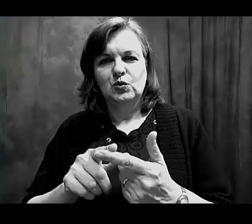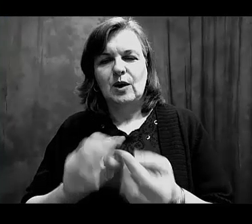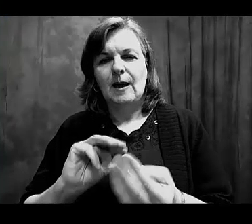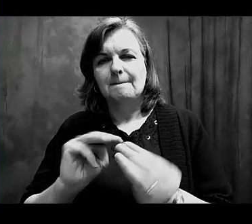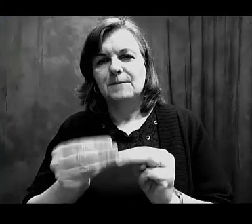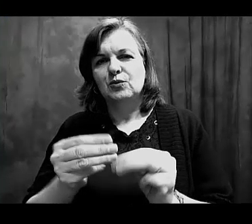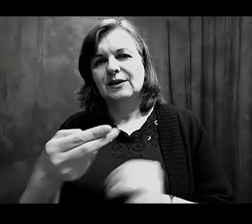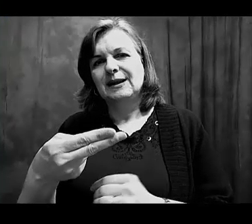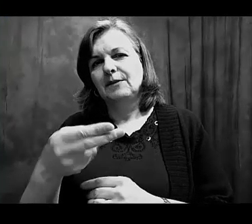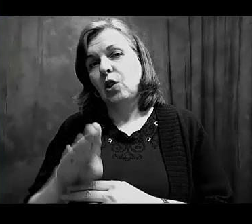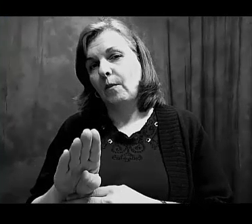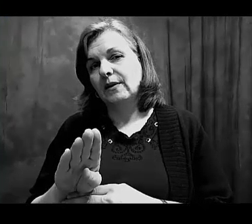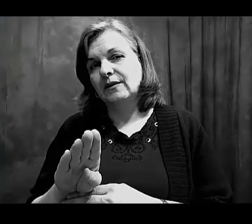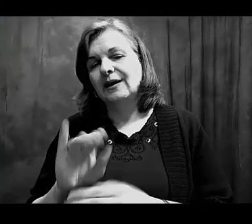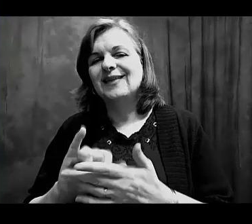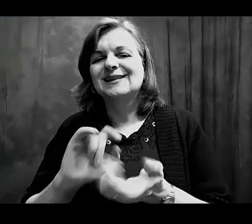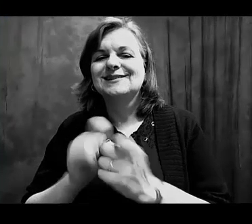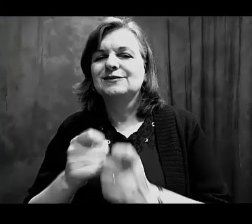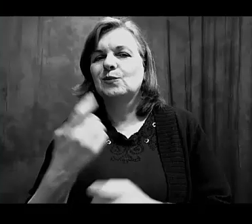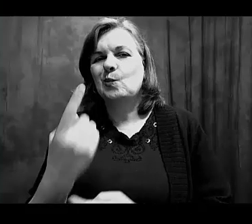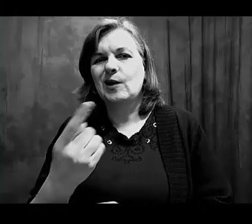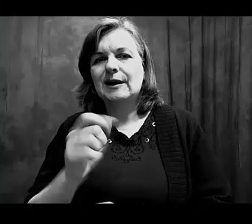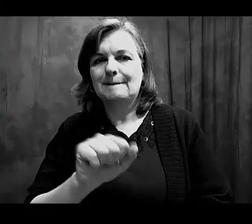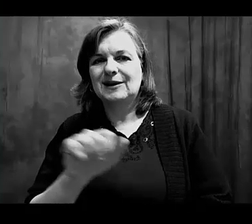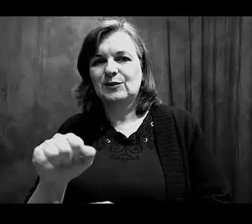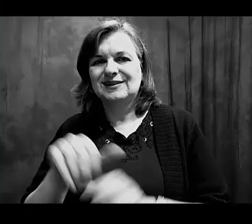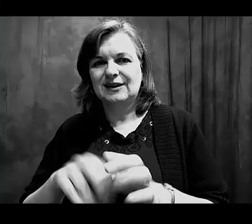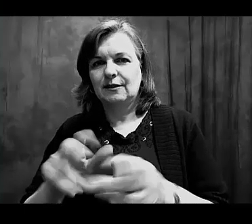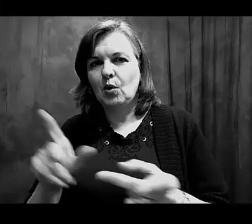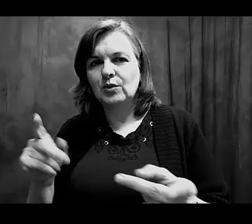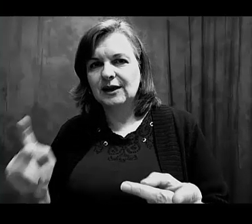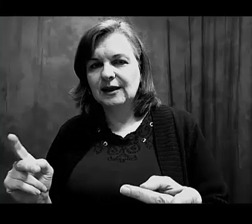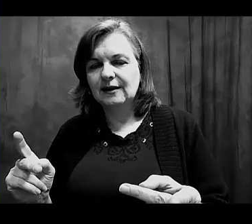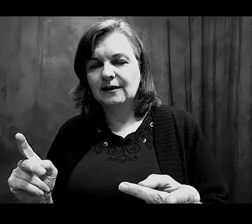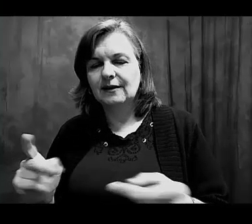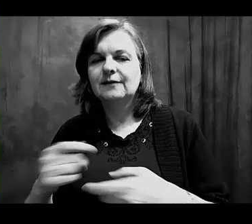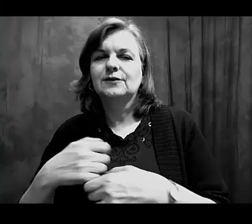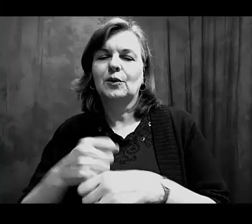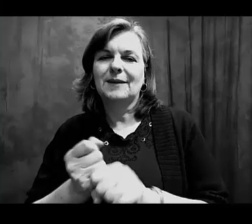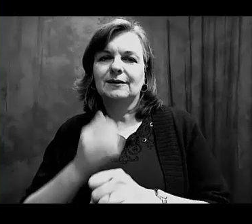which ends up producing the wrong protein.